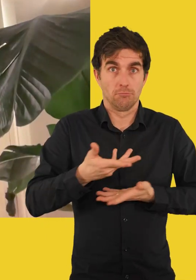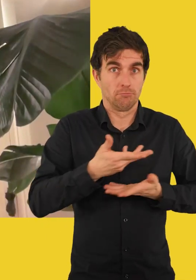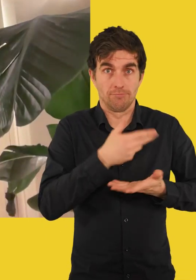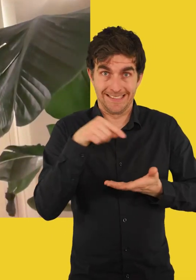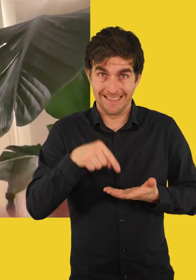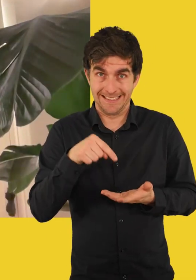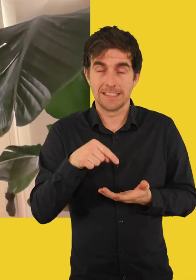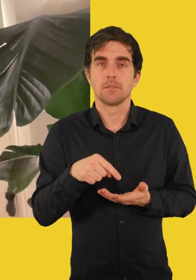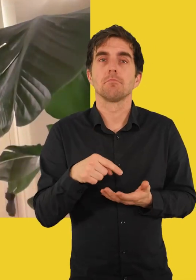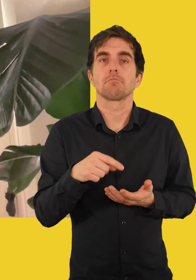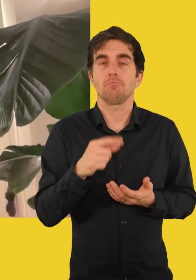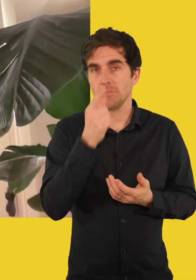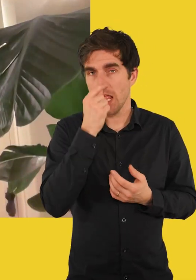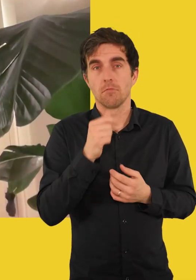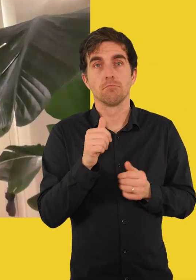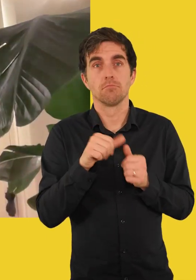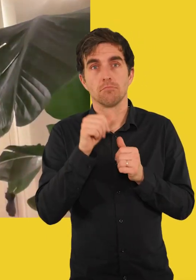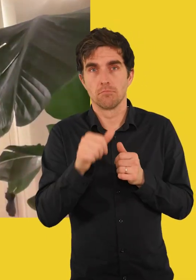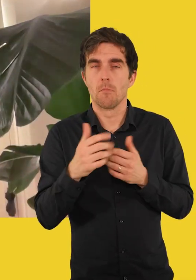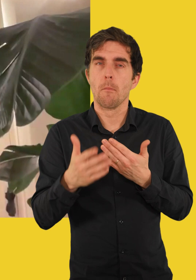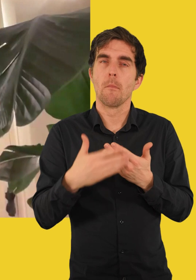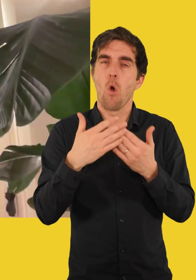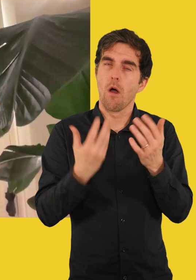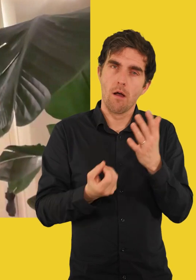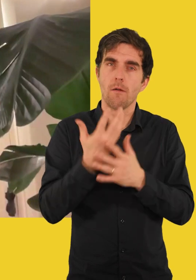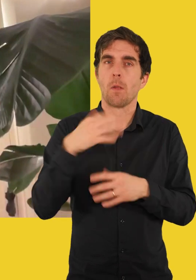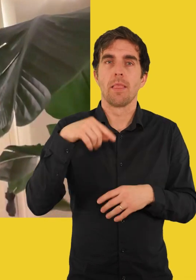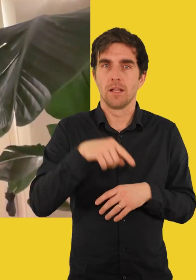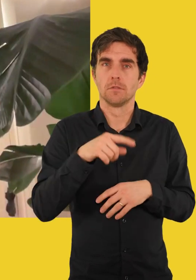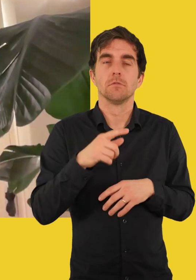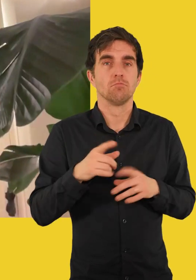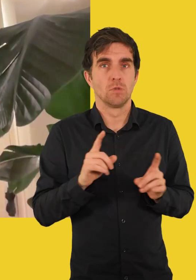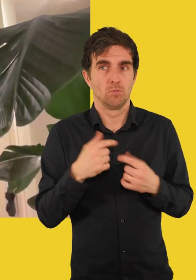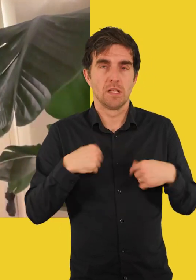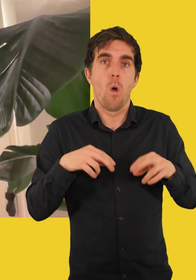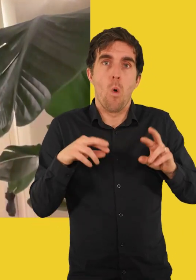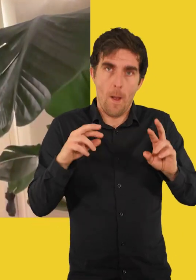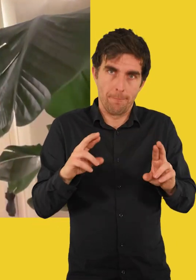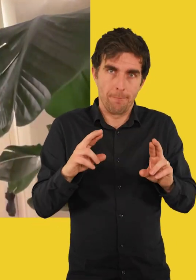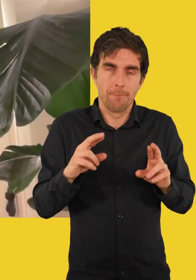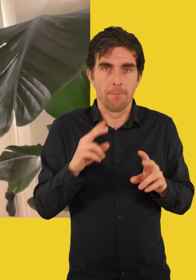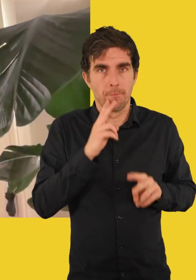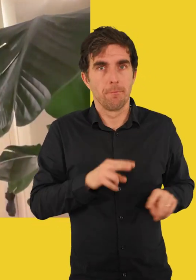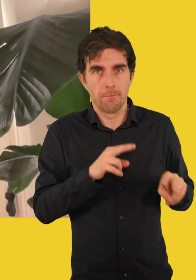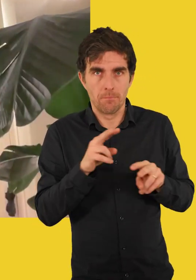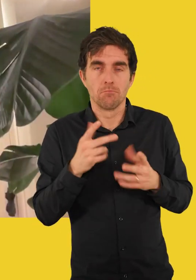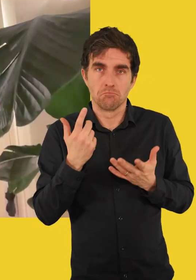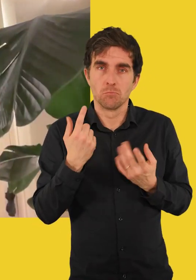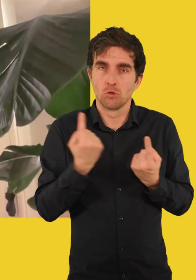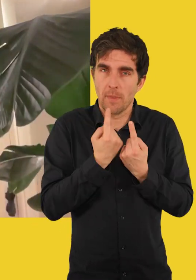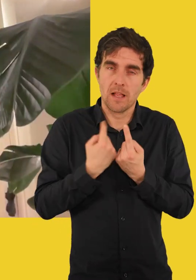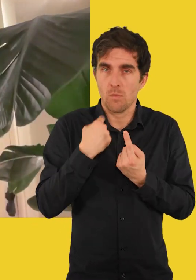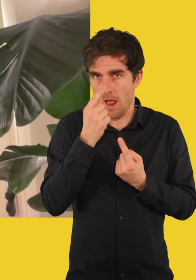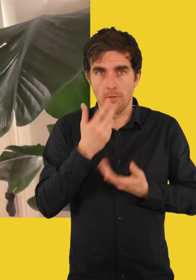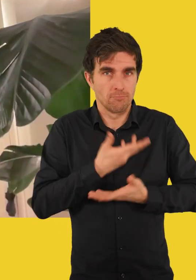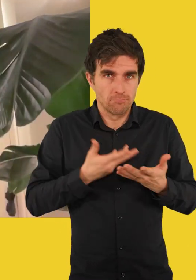by facilitating those exchanges, more will spring from that, and that's essentially what we're hoping. I guess there's something in